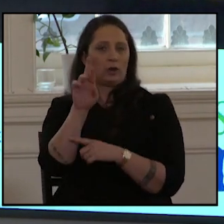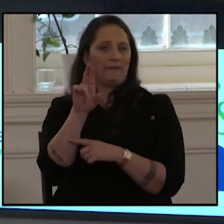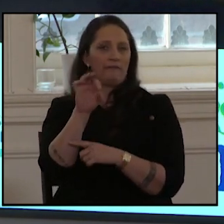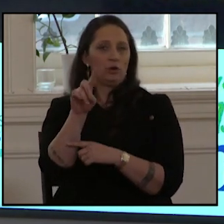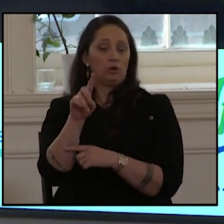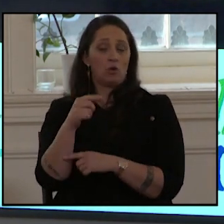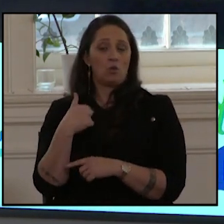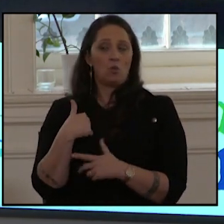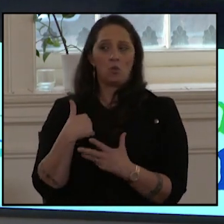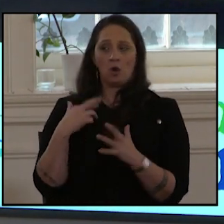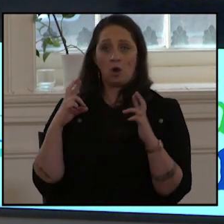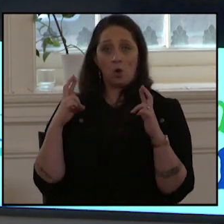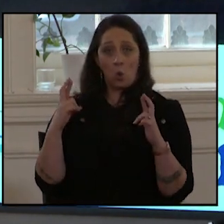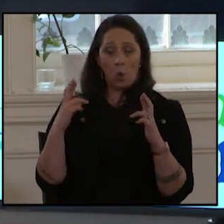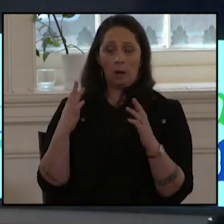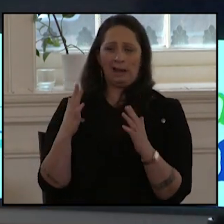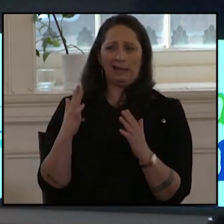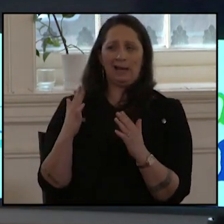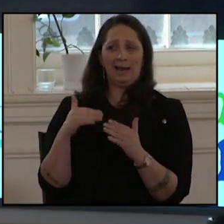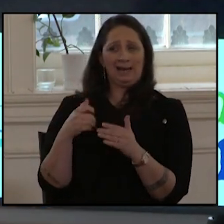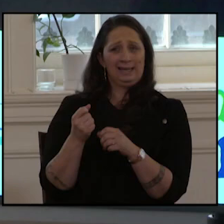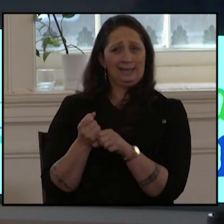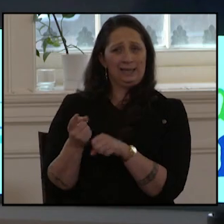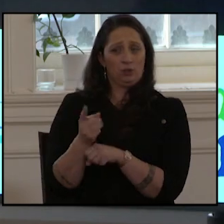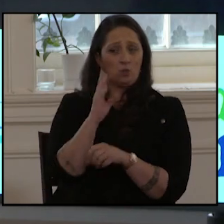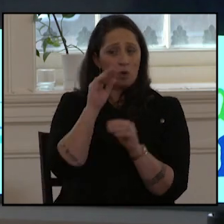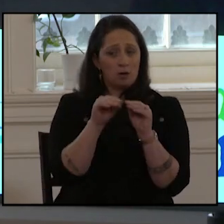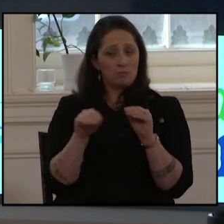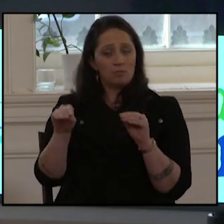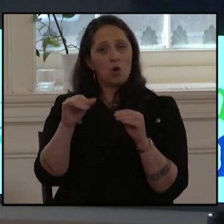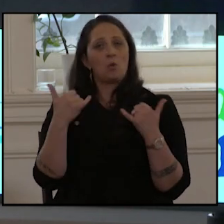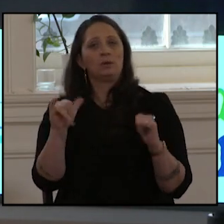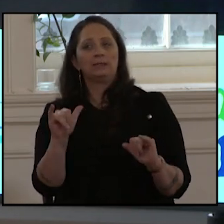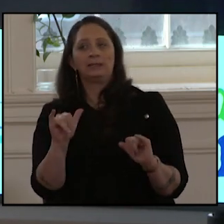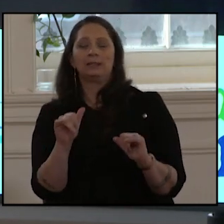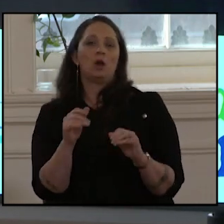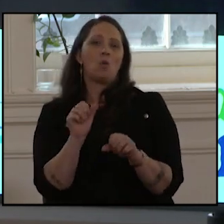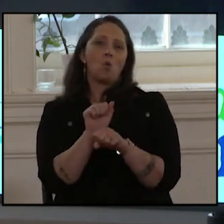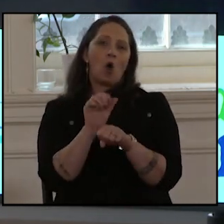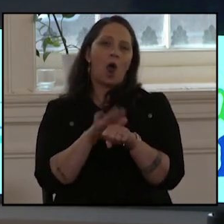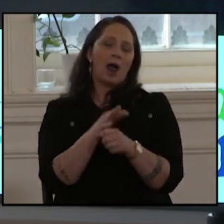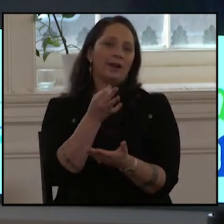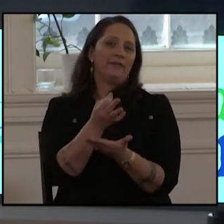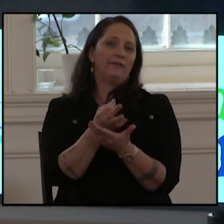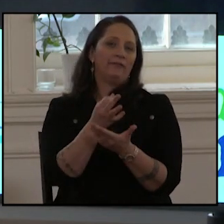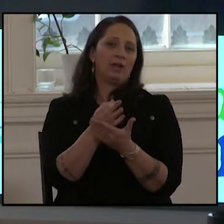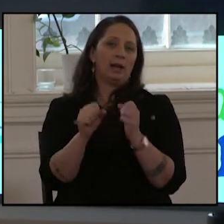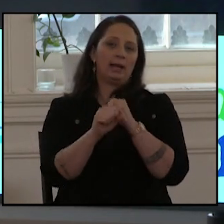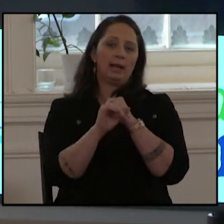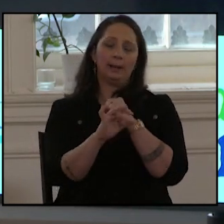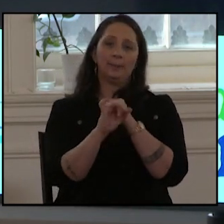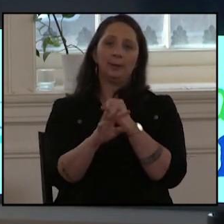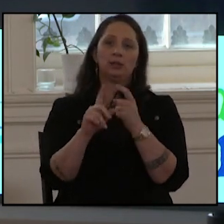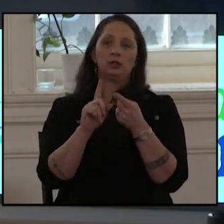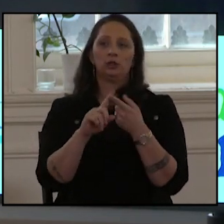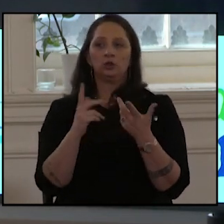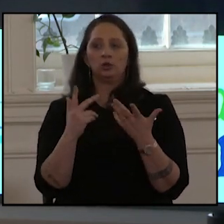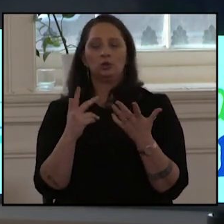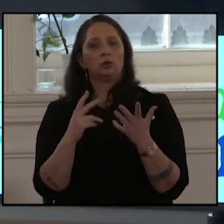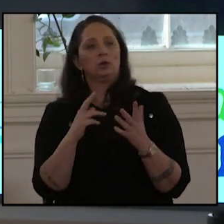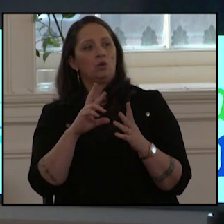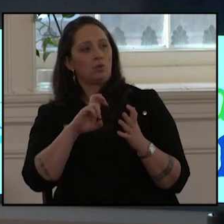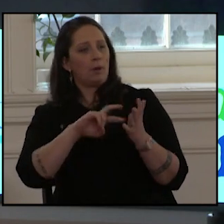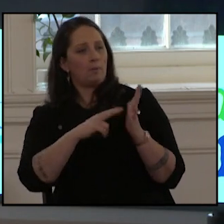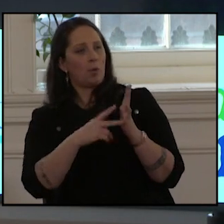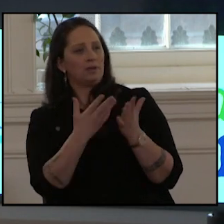to be there by next year, but we're still building on a funding campaign to repurpose and do some